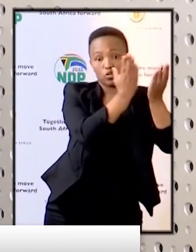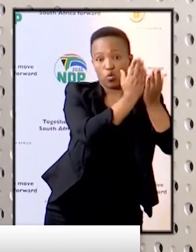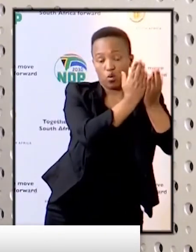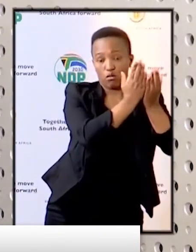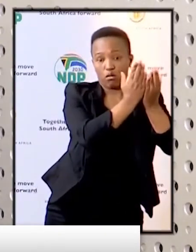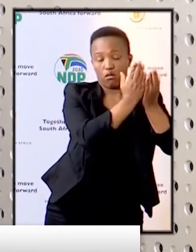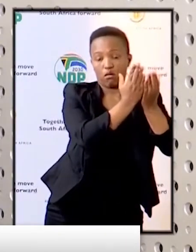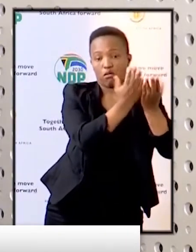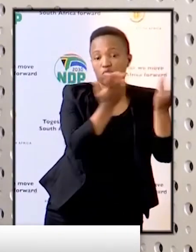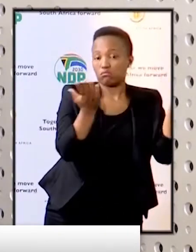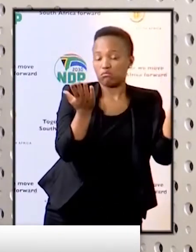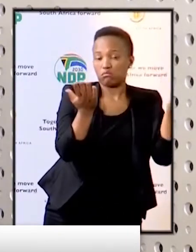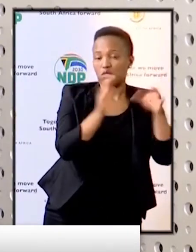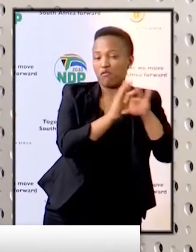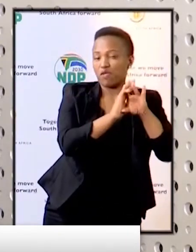enabantwana bay